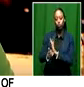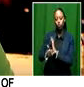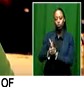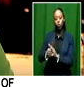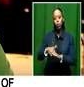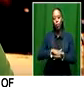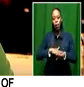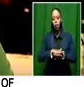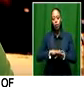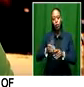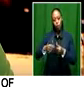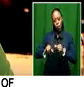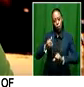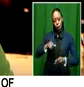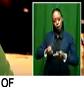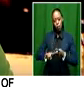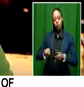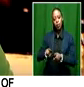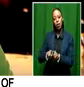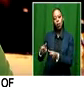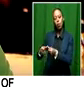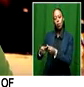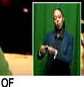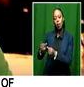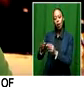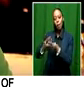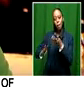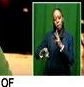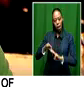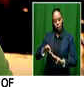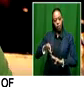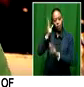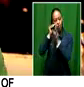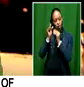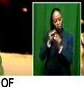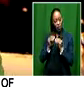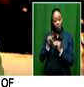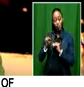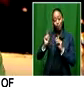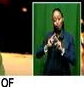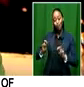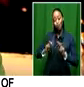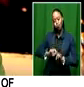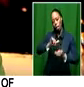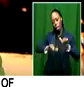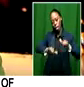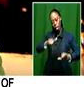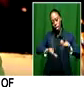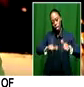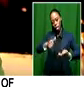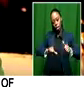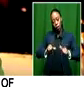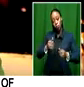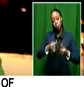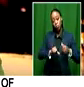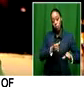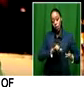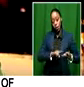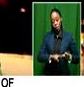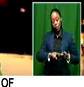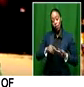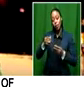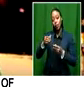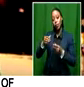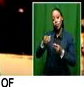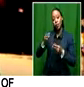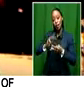basic mathematical knowledge and basic science knowledge, respectively. The study is an assessment of the mathematics and science knowledge